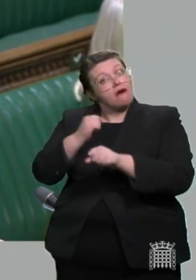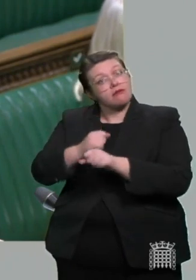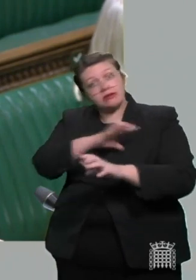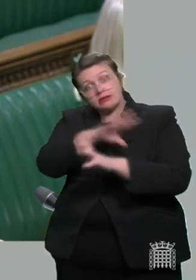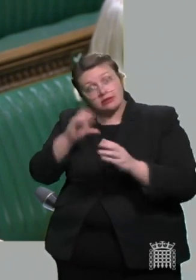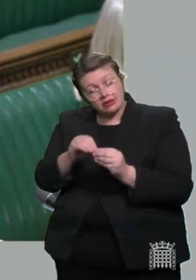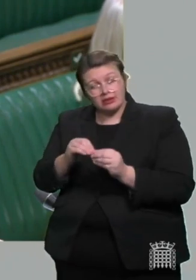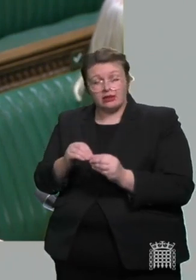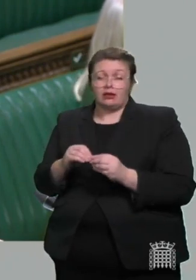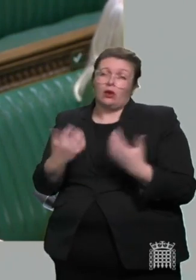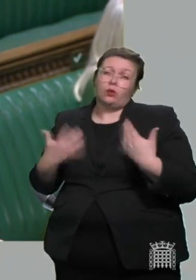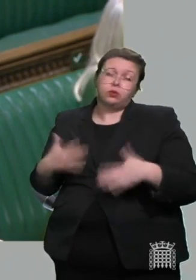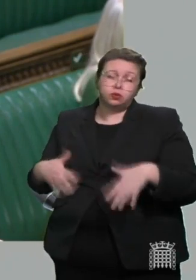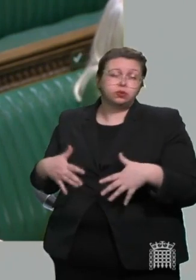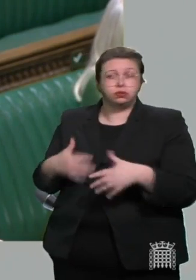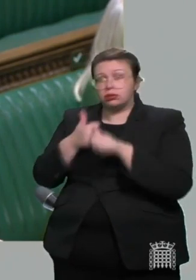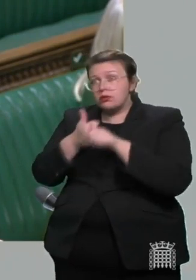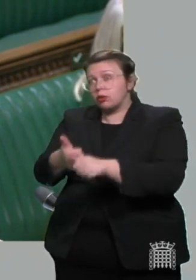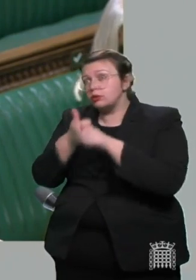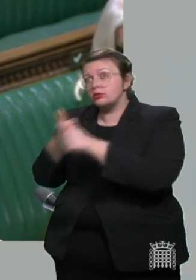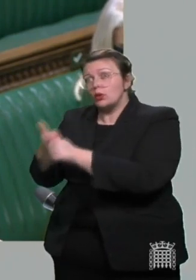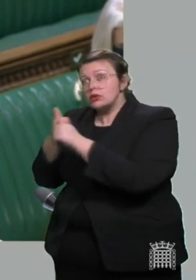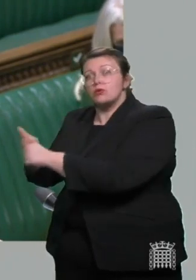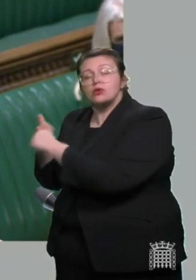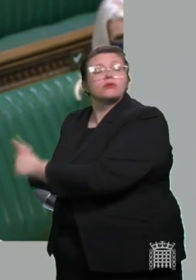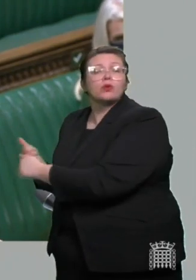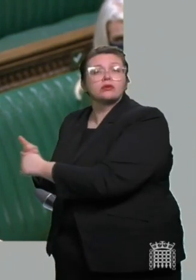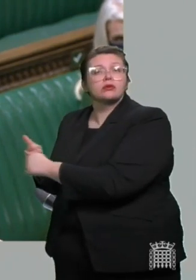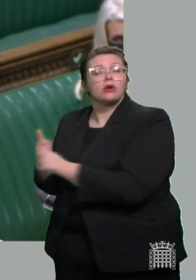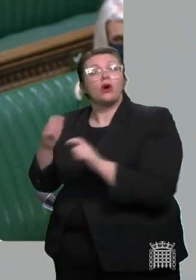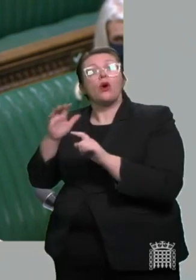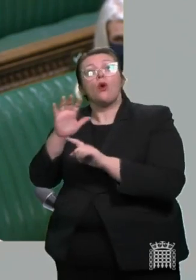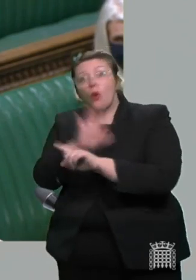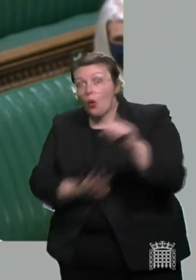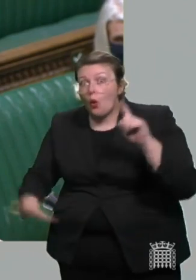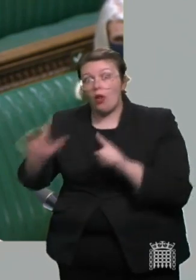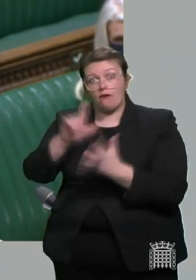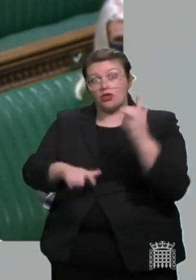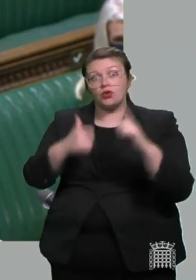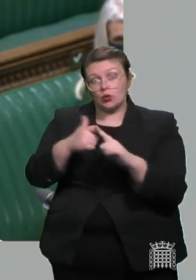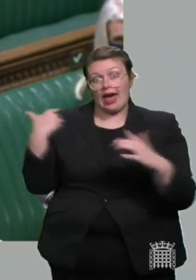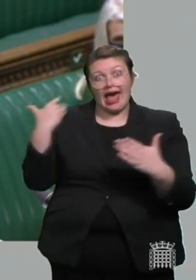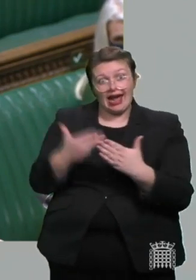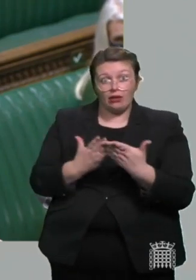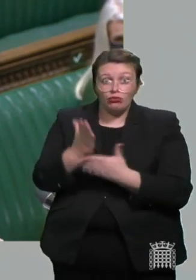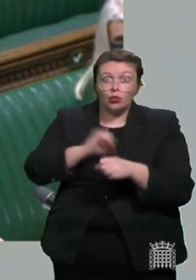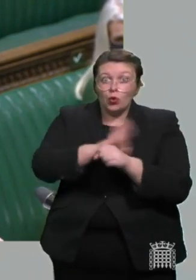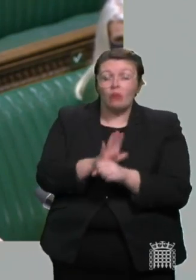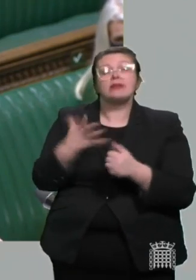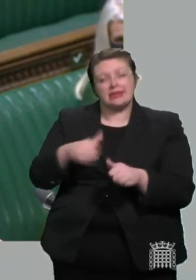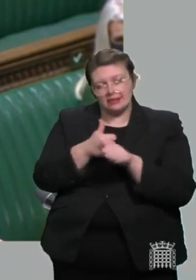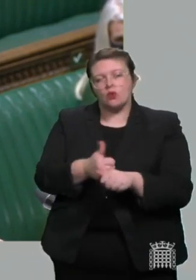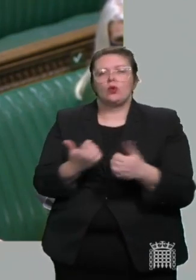the people, the economy, the livelihoods, the businesses, up and down the whole of the United Kingdom. And that, as you will hear from the Chancellor,